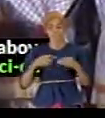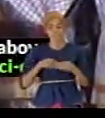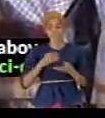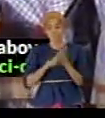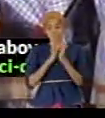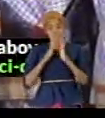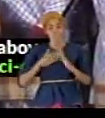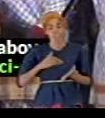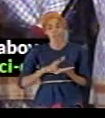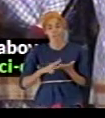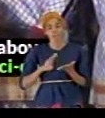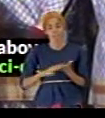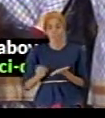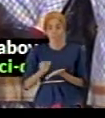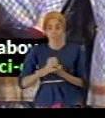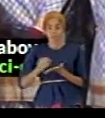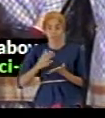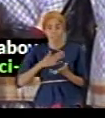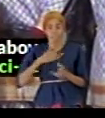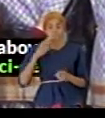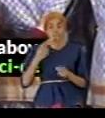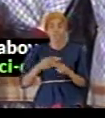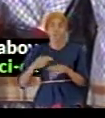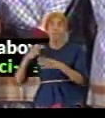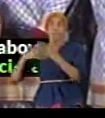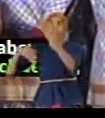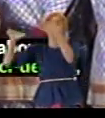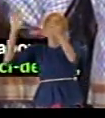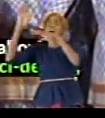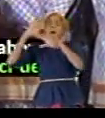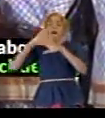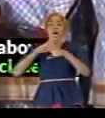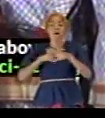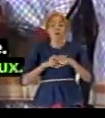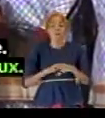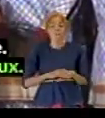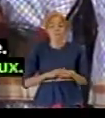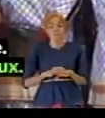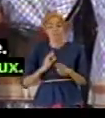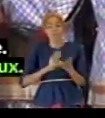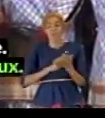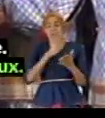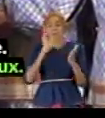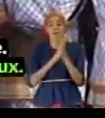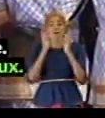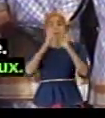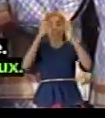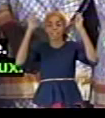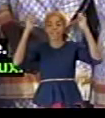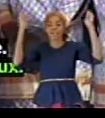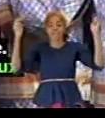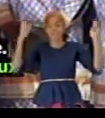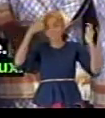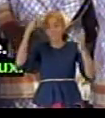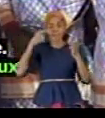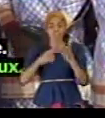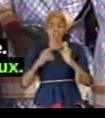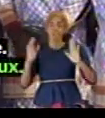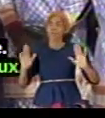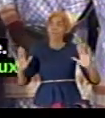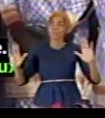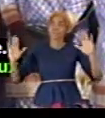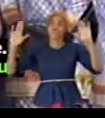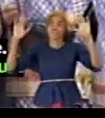me peace and pardon, wrote my name above. Glory, hallelujah, for